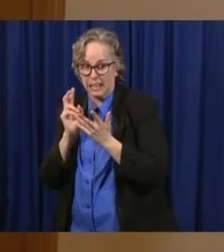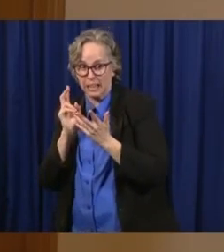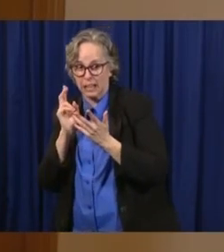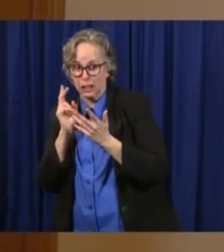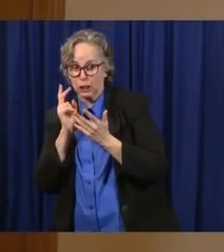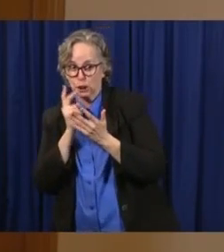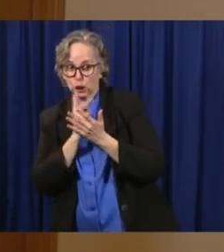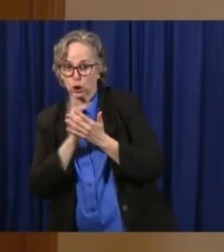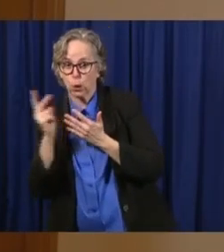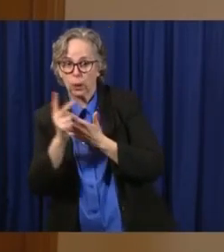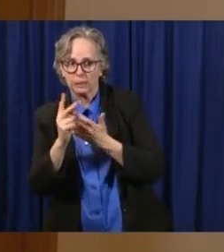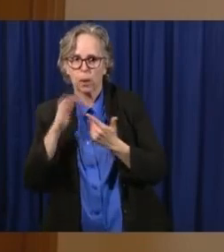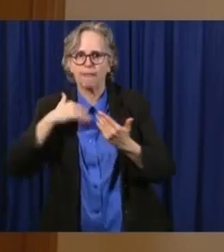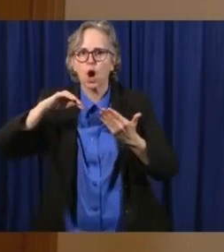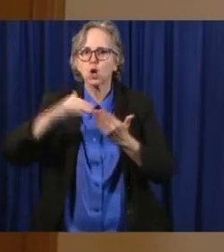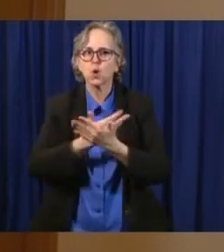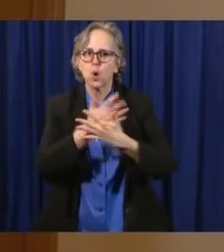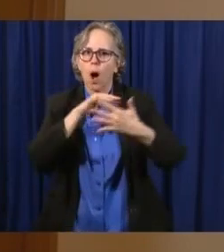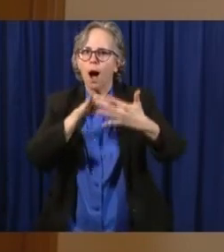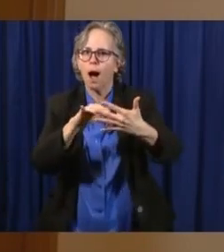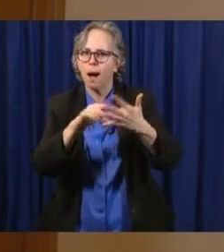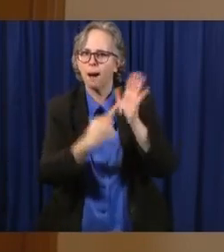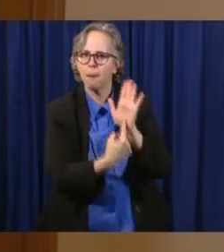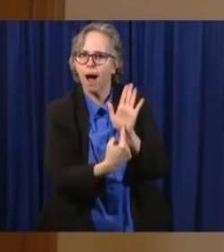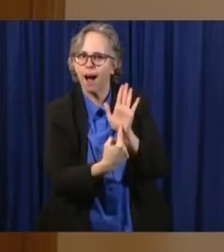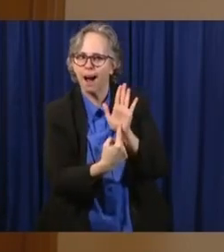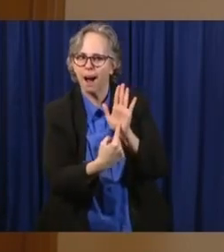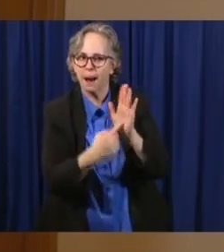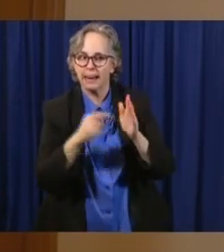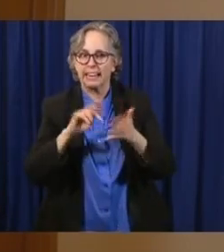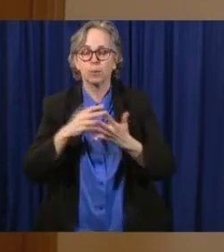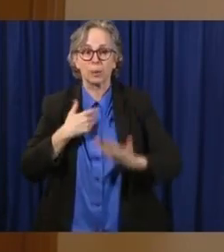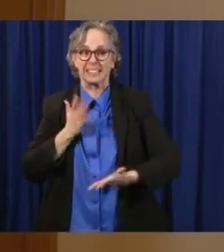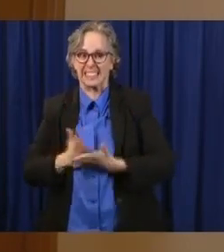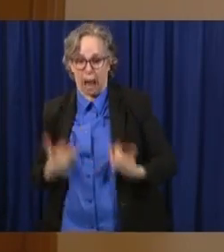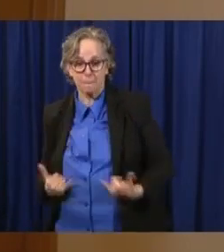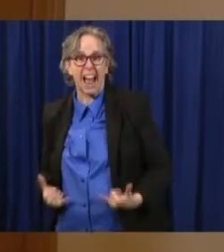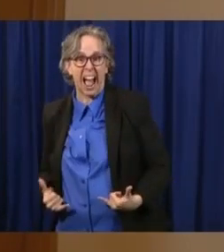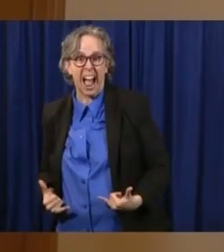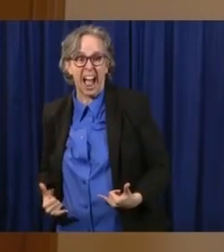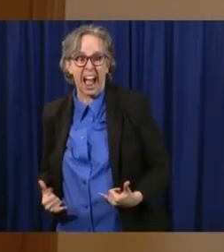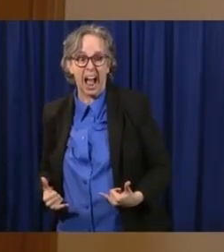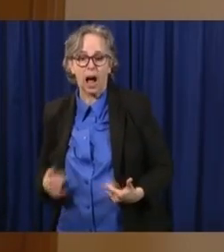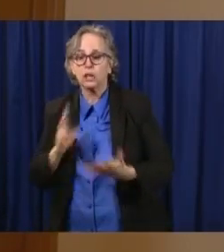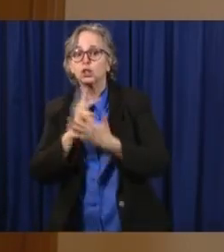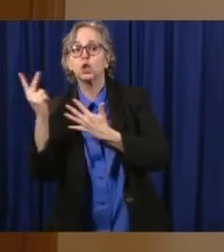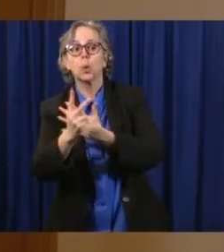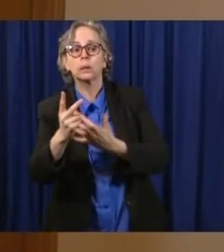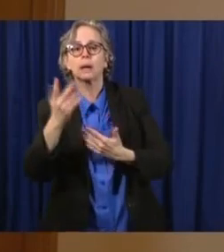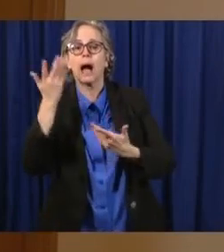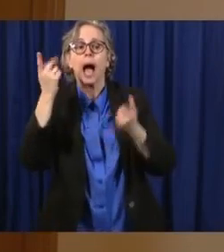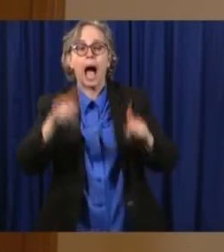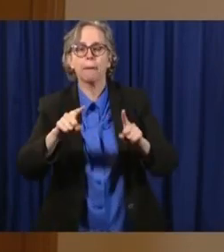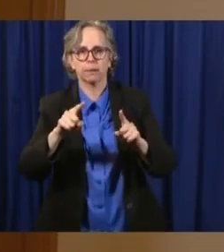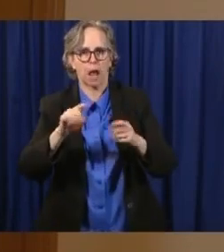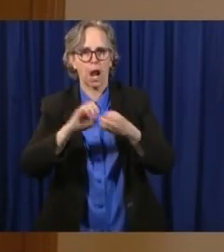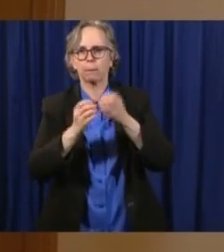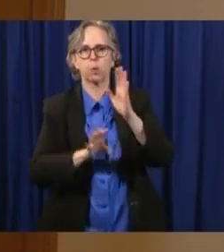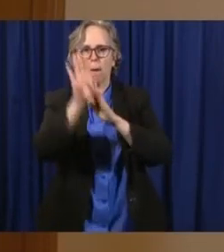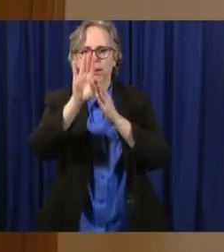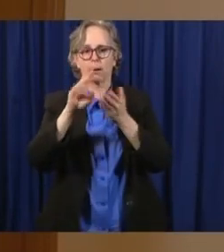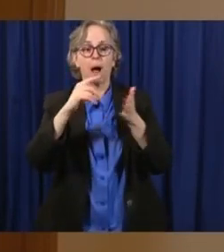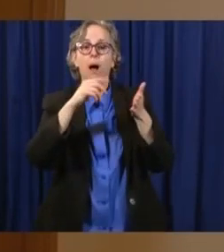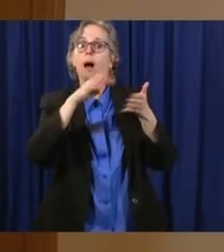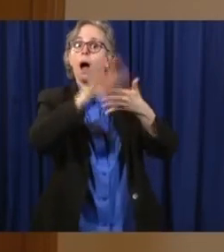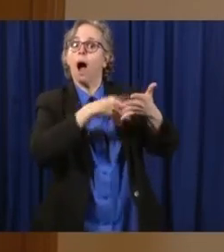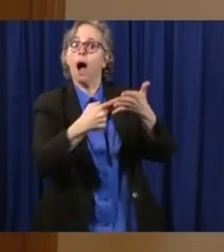distancing. And if we stopped today, if we all ran outside in 2 more weeks, we would have gone way back up again. So